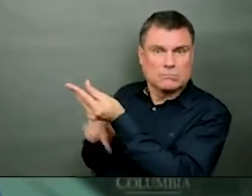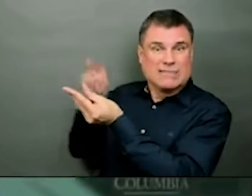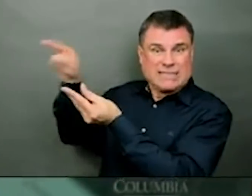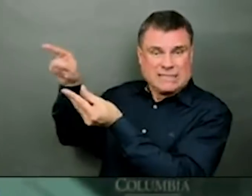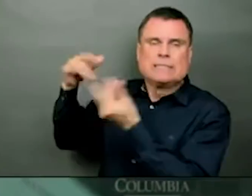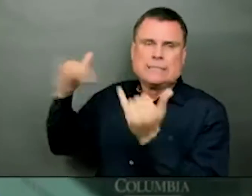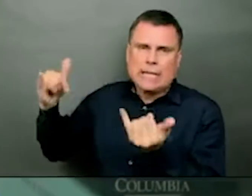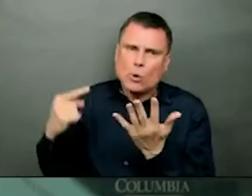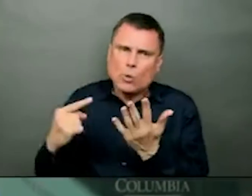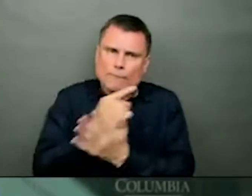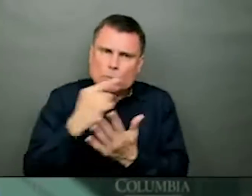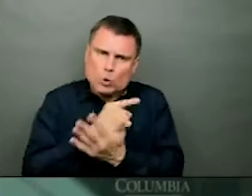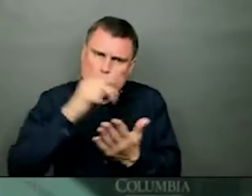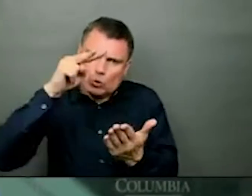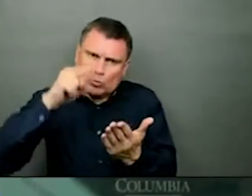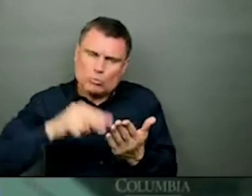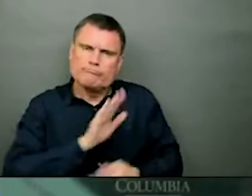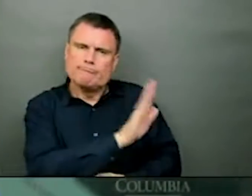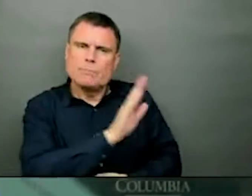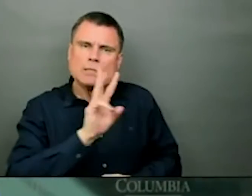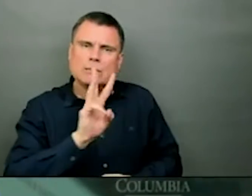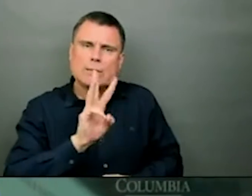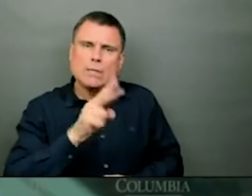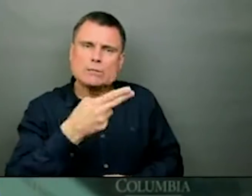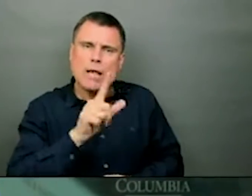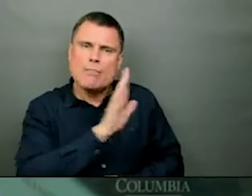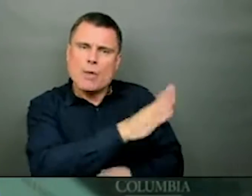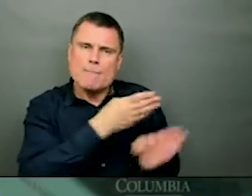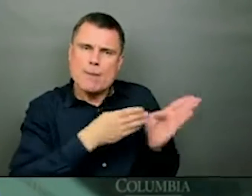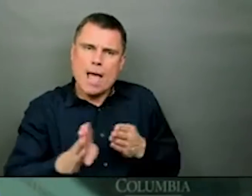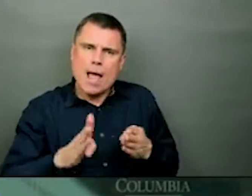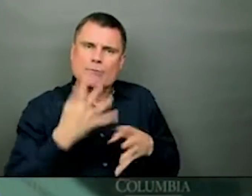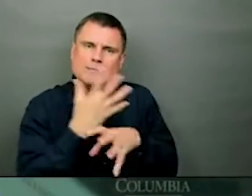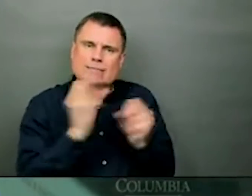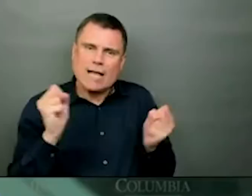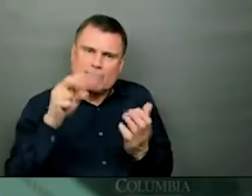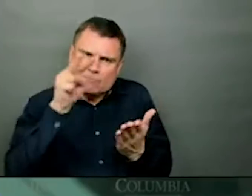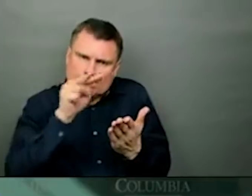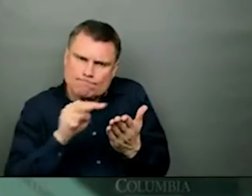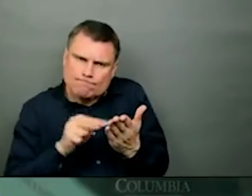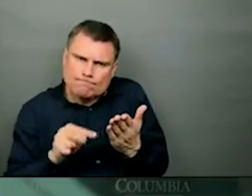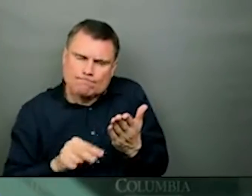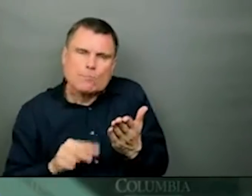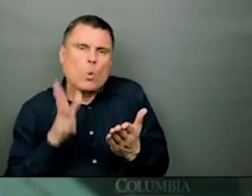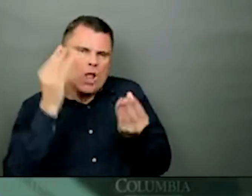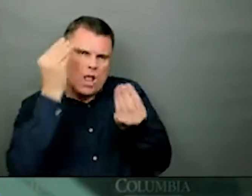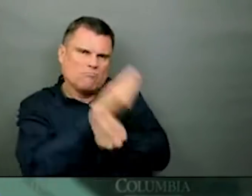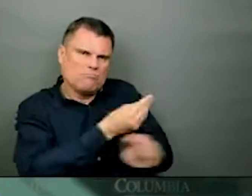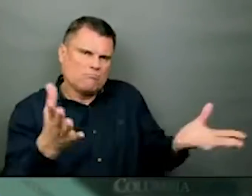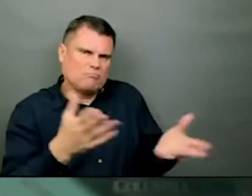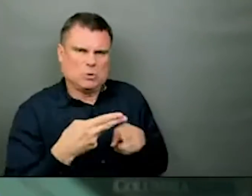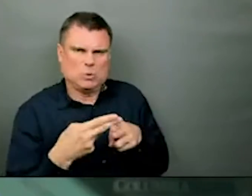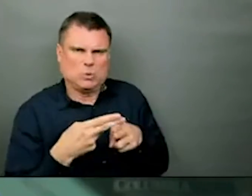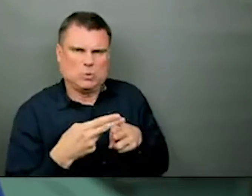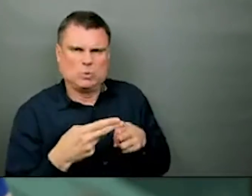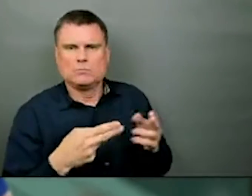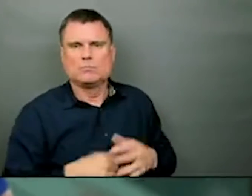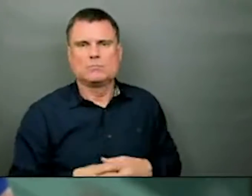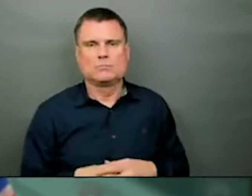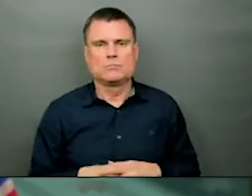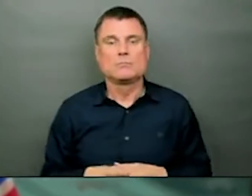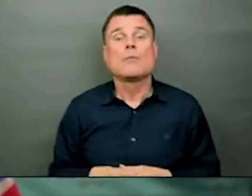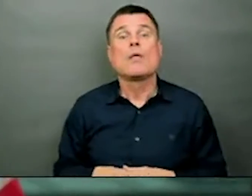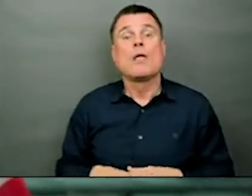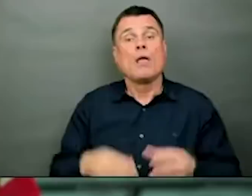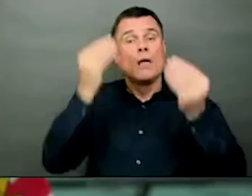Follow-up, Keith? No, that's good. Thank you very much. Thank you. We have time for one more question this afternoon. As